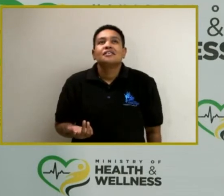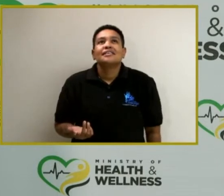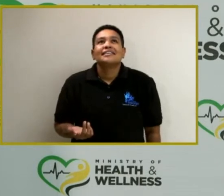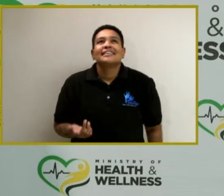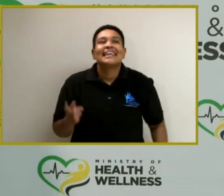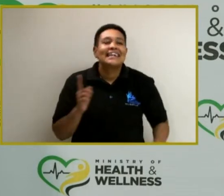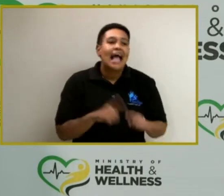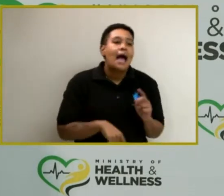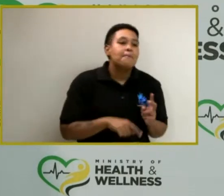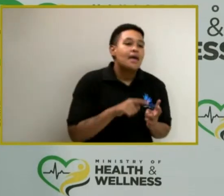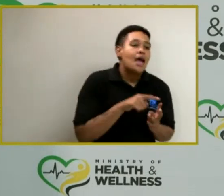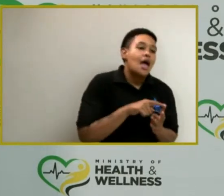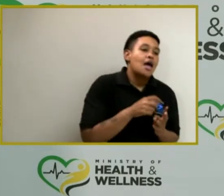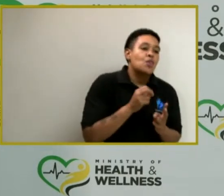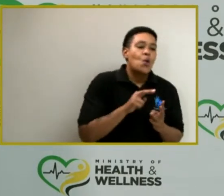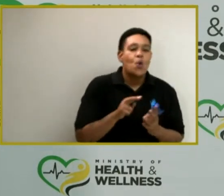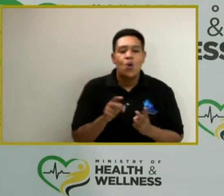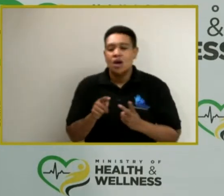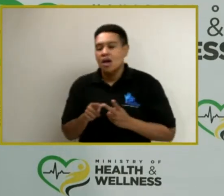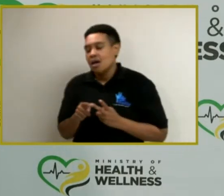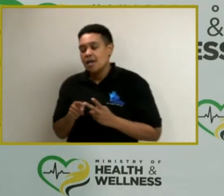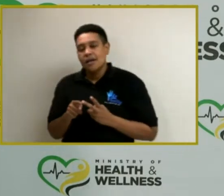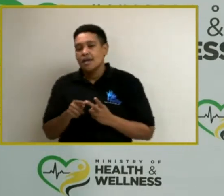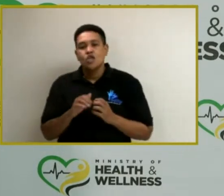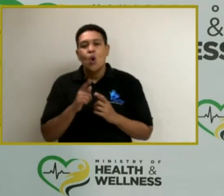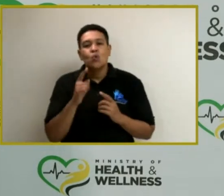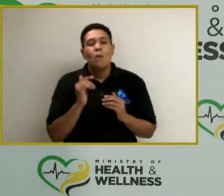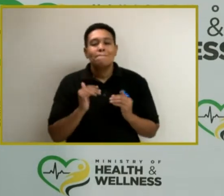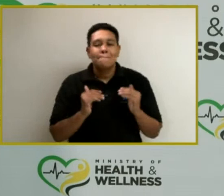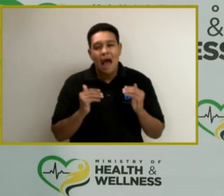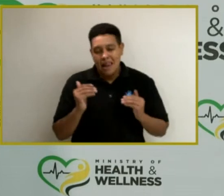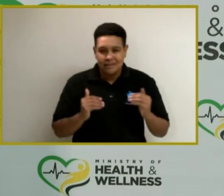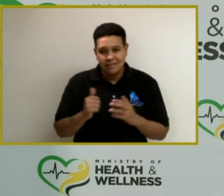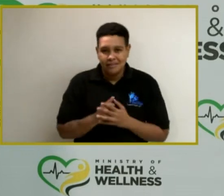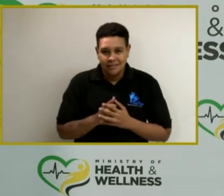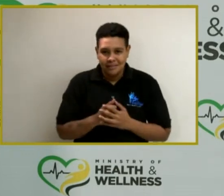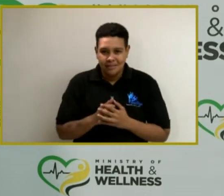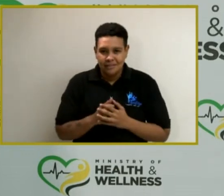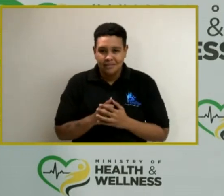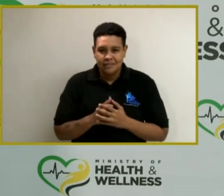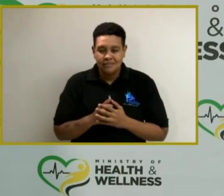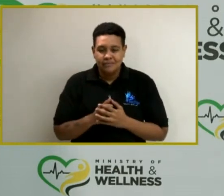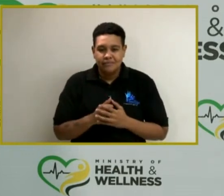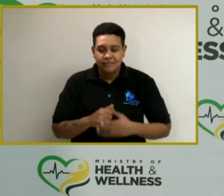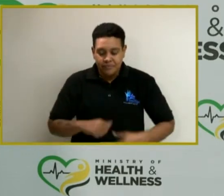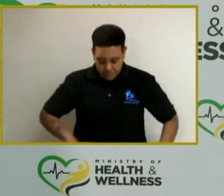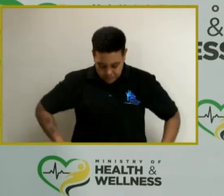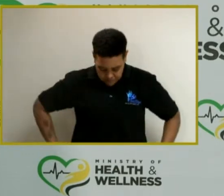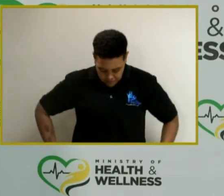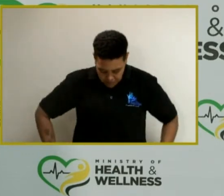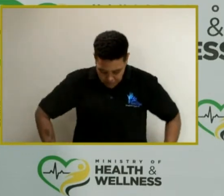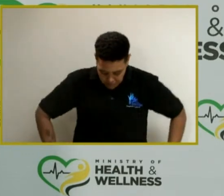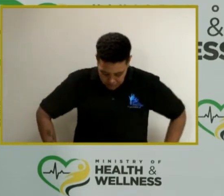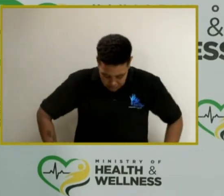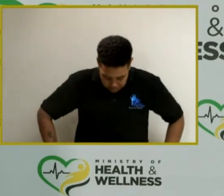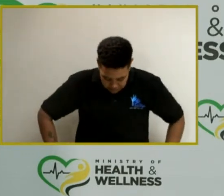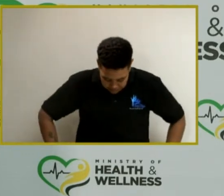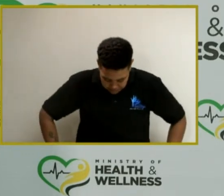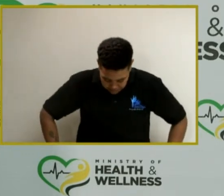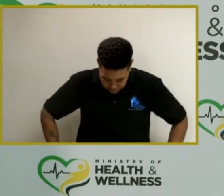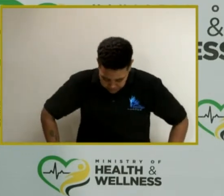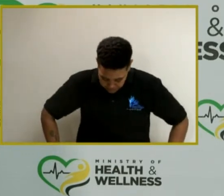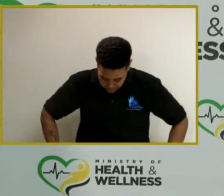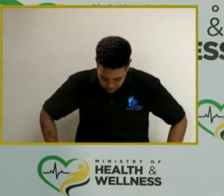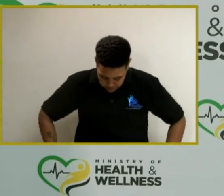either or. It has to be how you balance. And I do note that some persons feel that